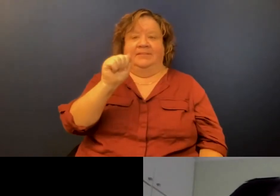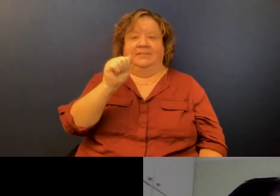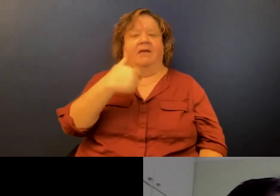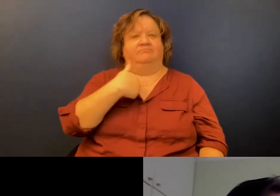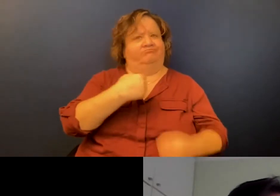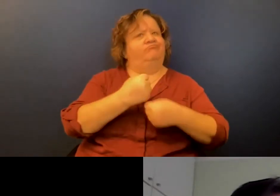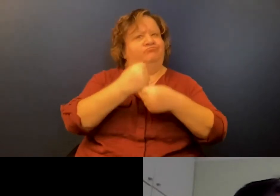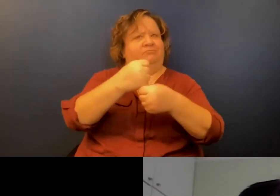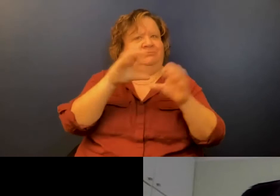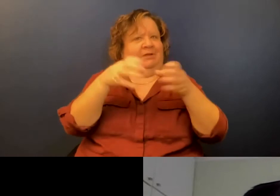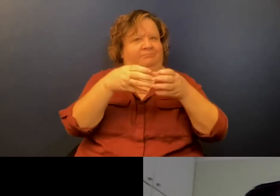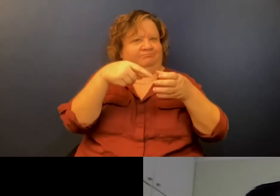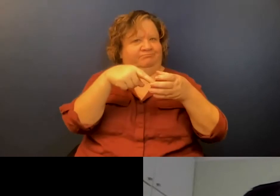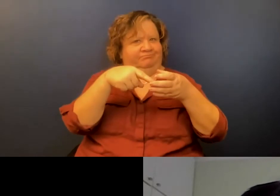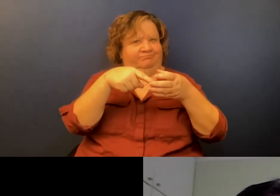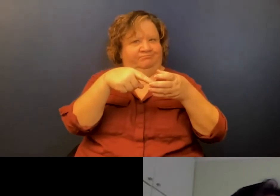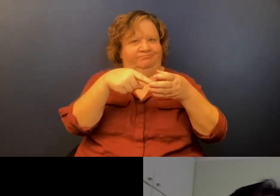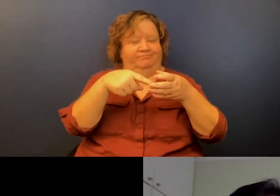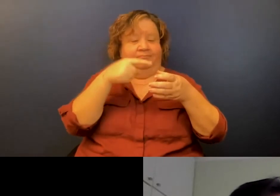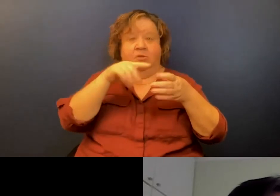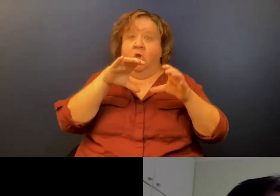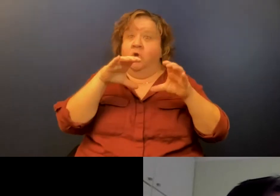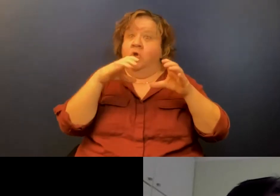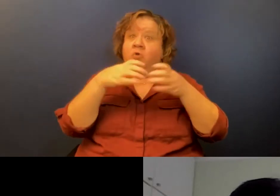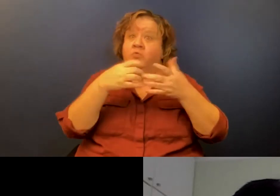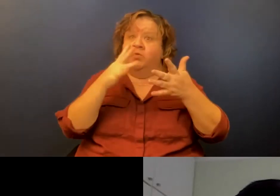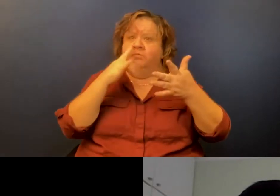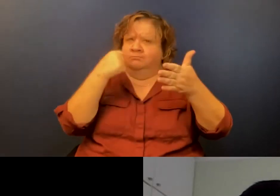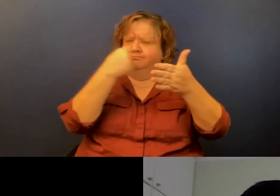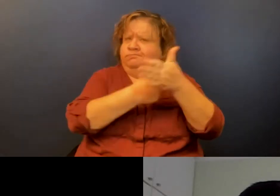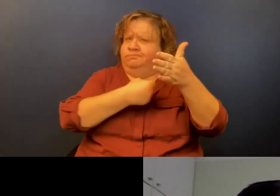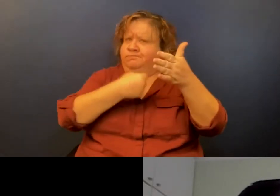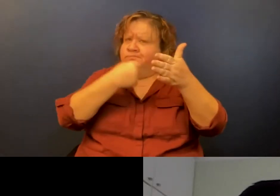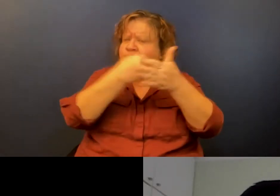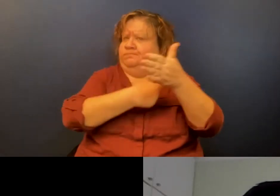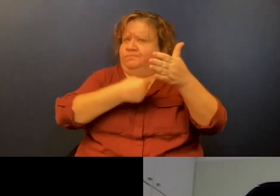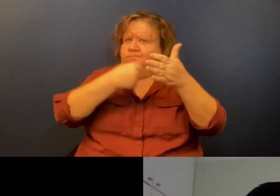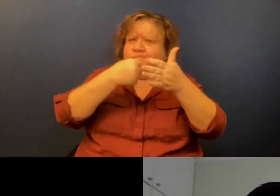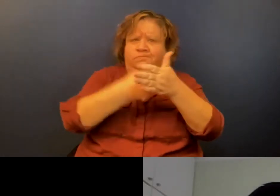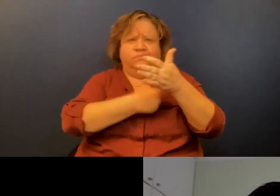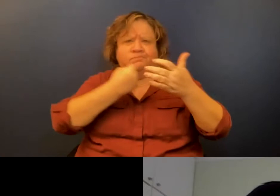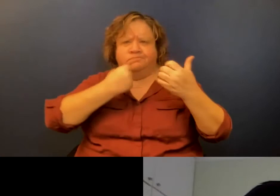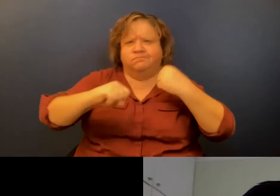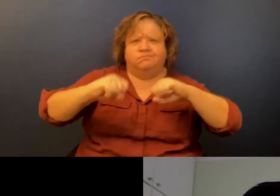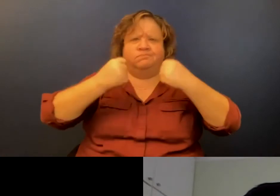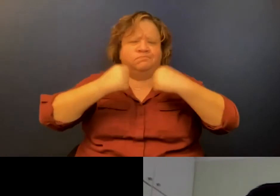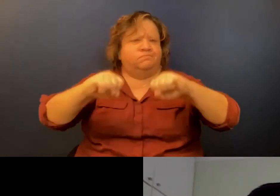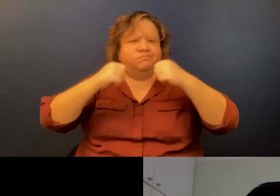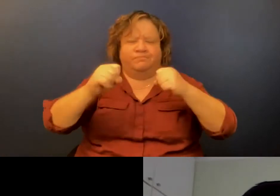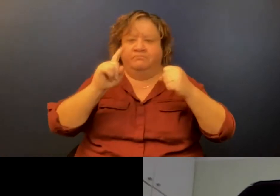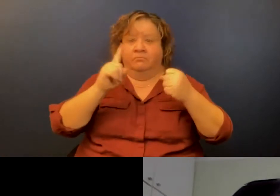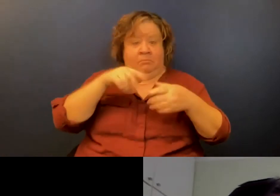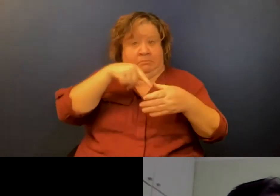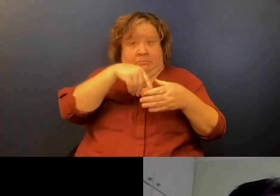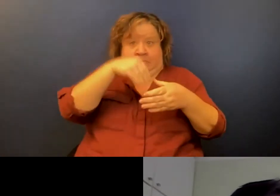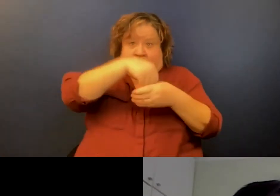in action. And this is a group of young activists who protect the rights of